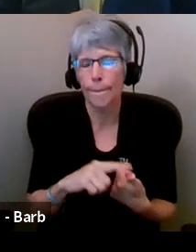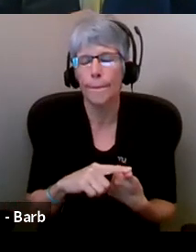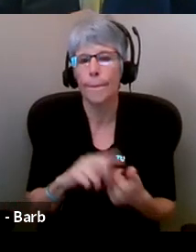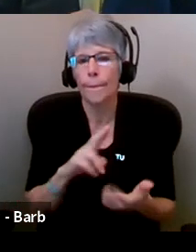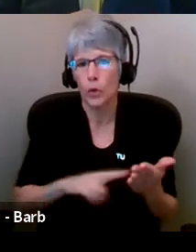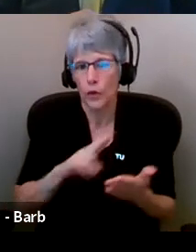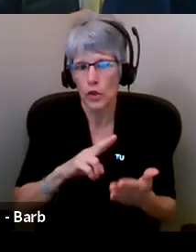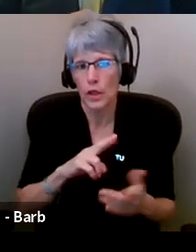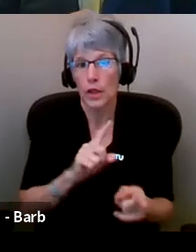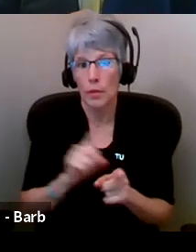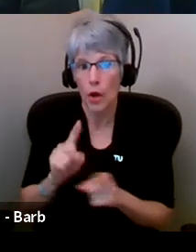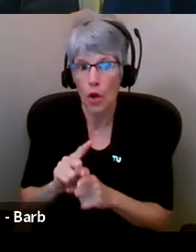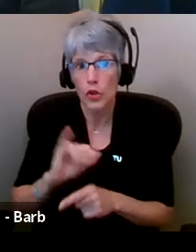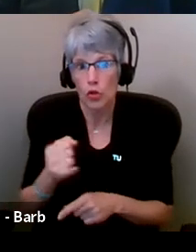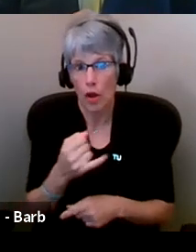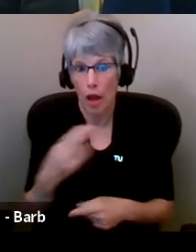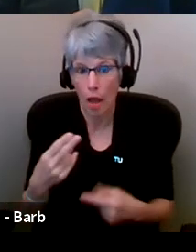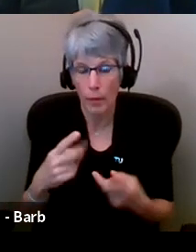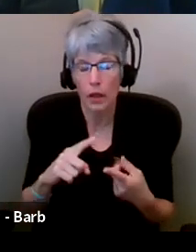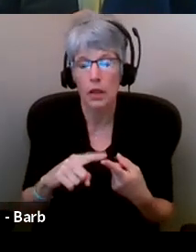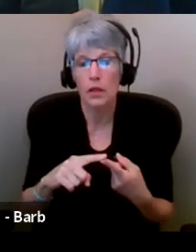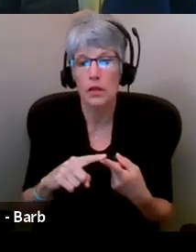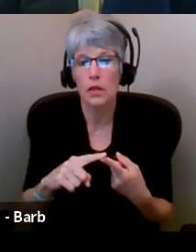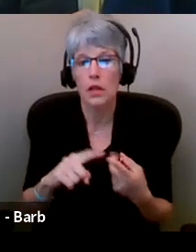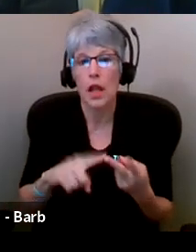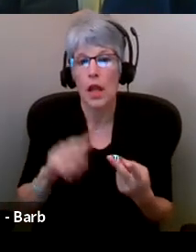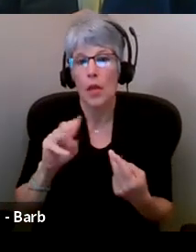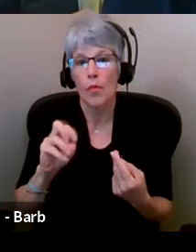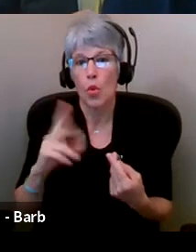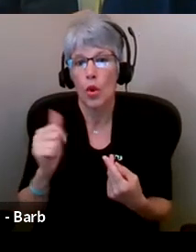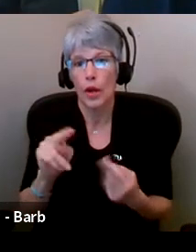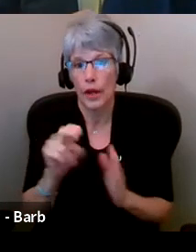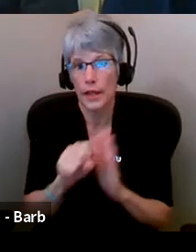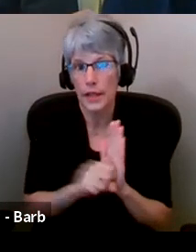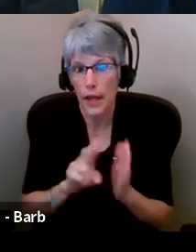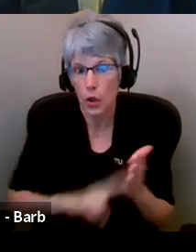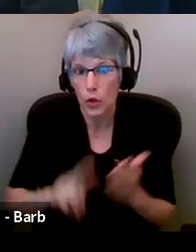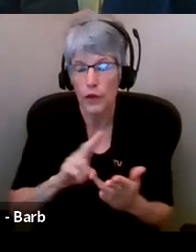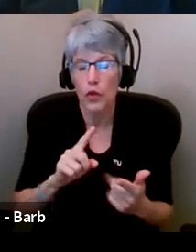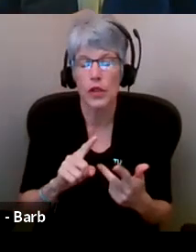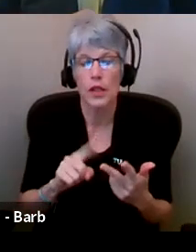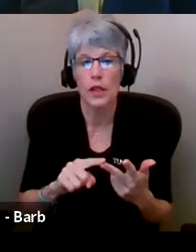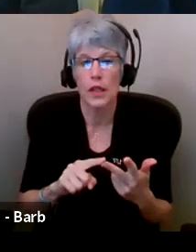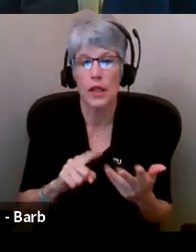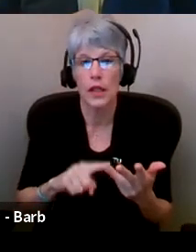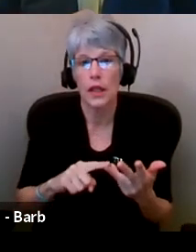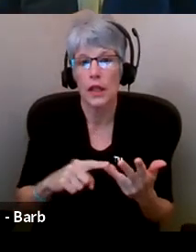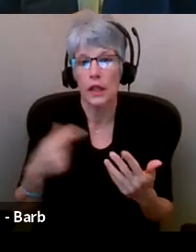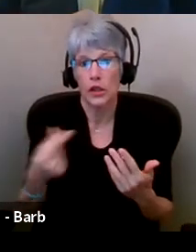universities. But it's also Johns Hopkins, it's also Morgan State University, there's George